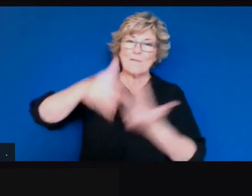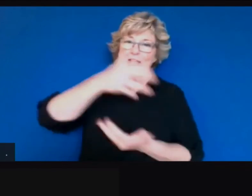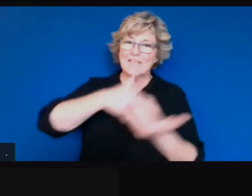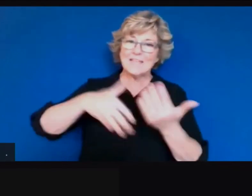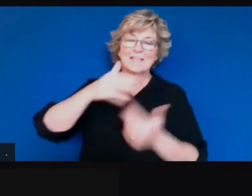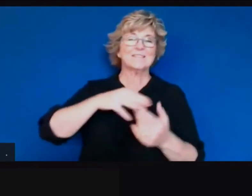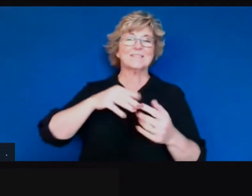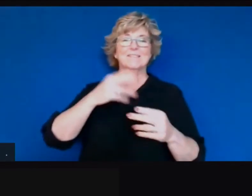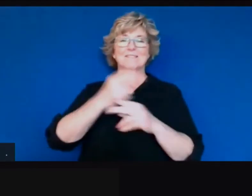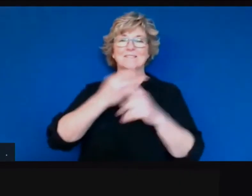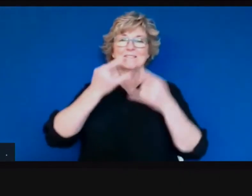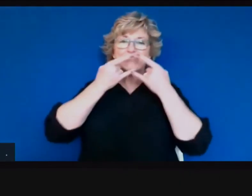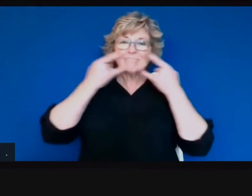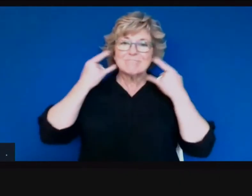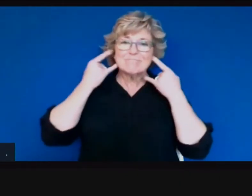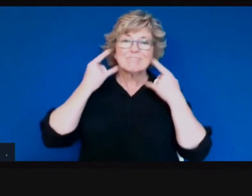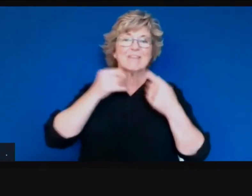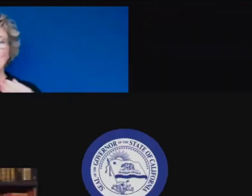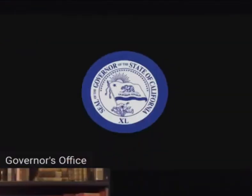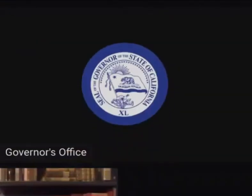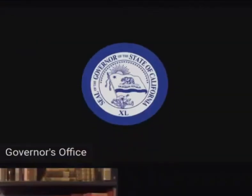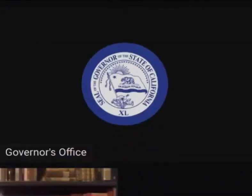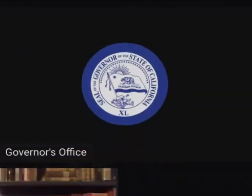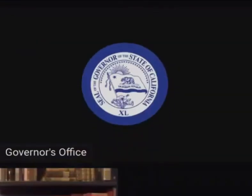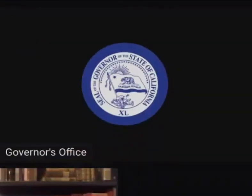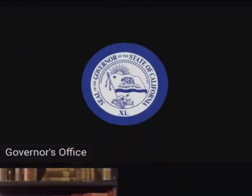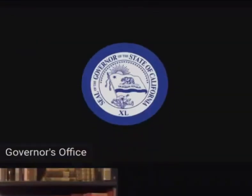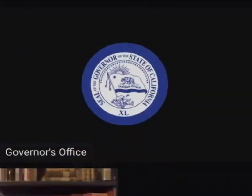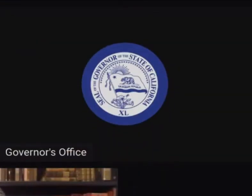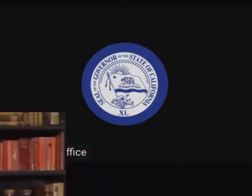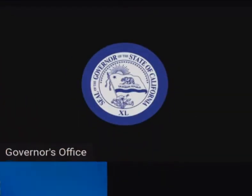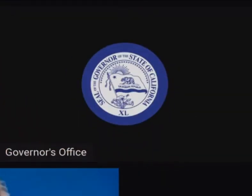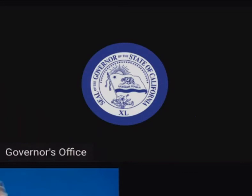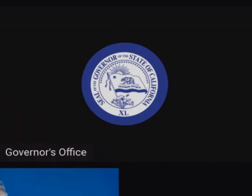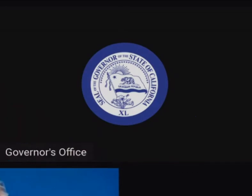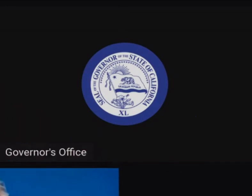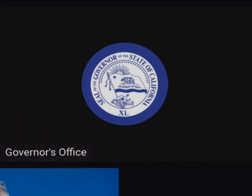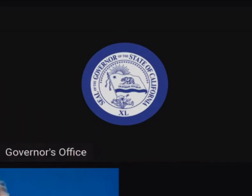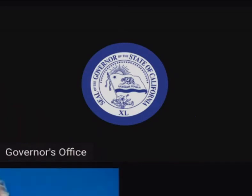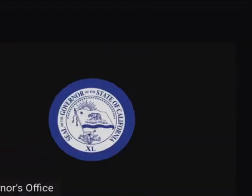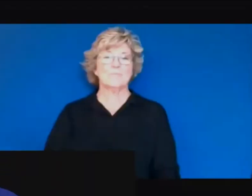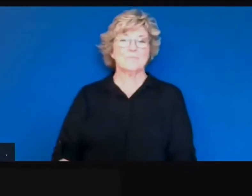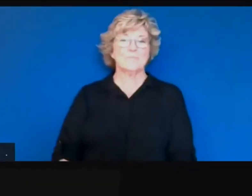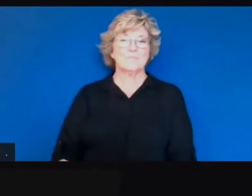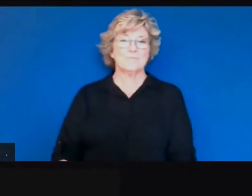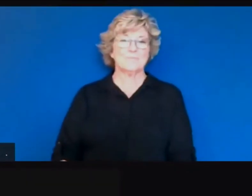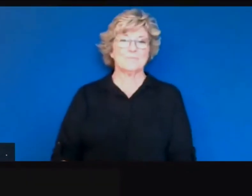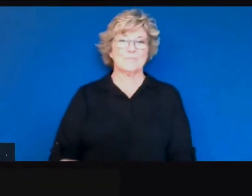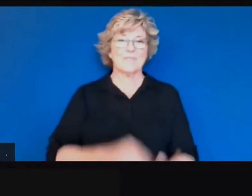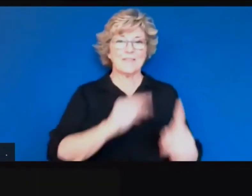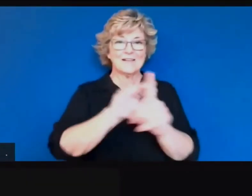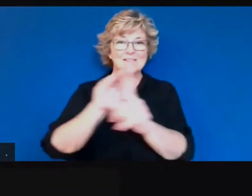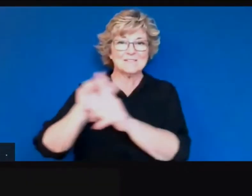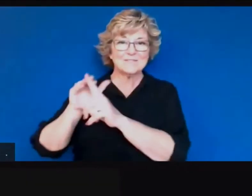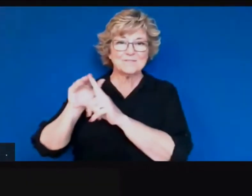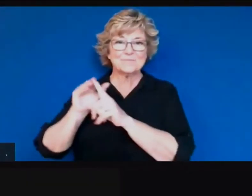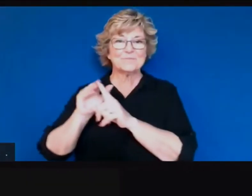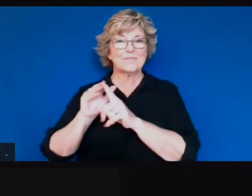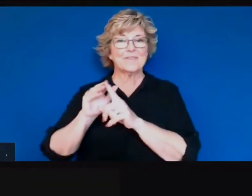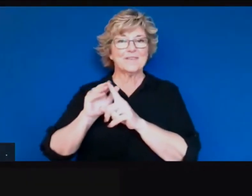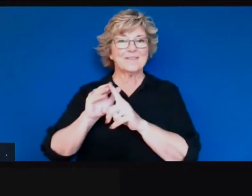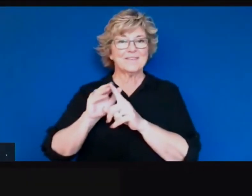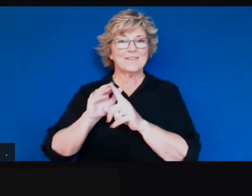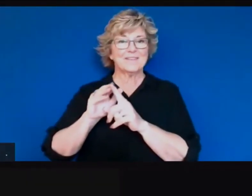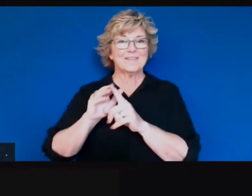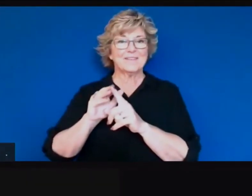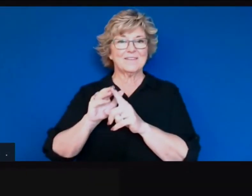our hospital systems. I appreciate Dr. Galley reminding all of us that we have agency, that we're